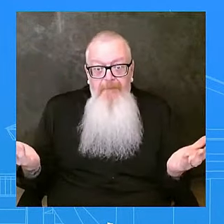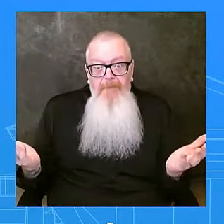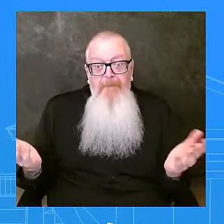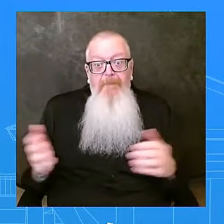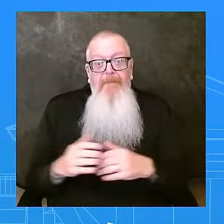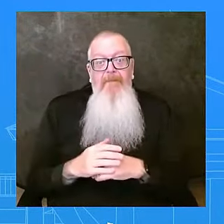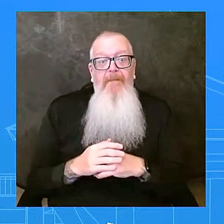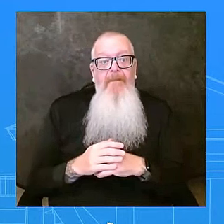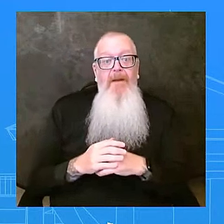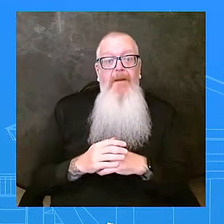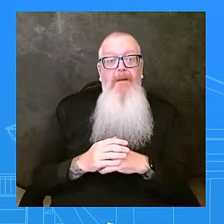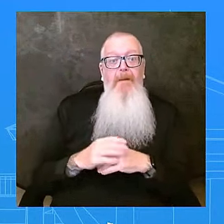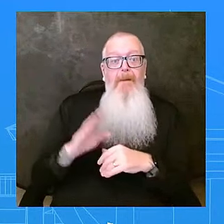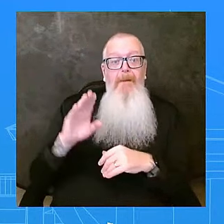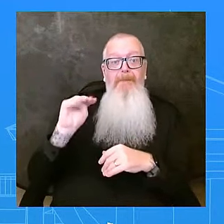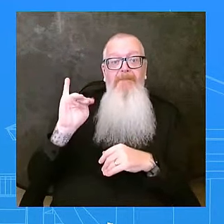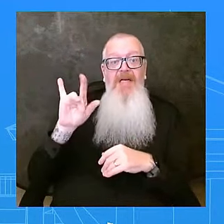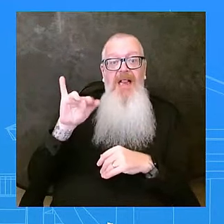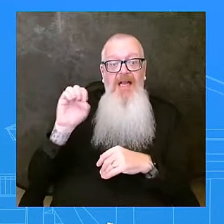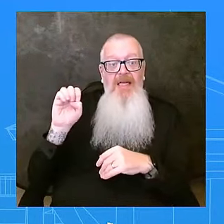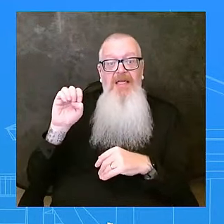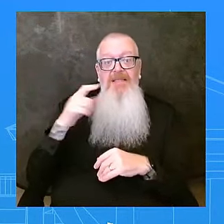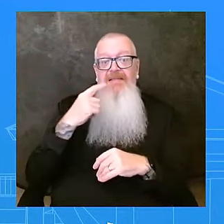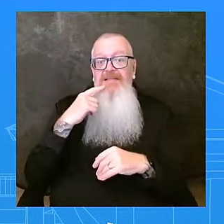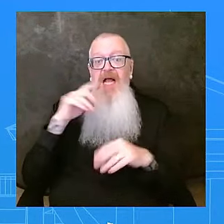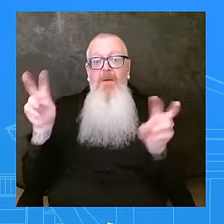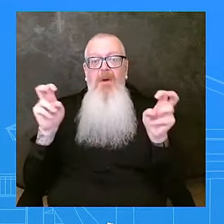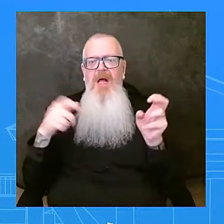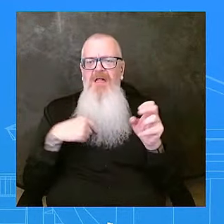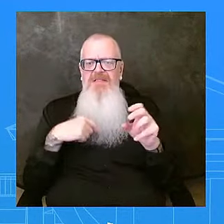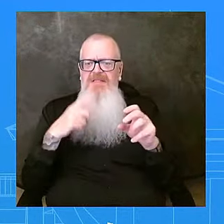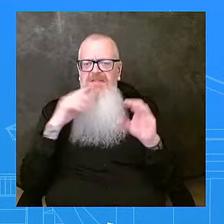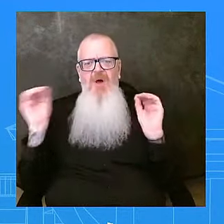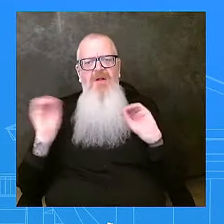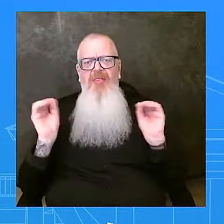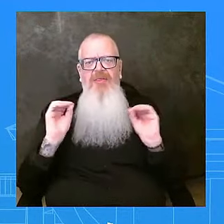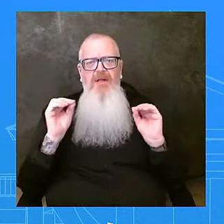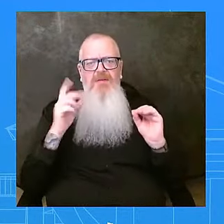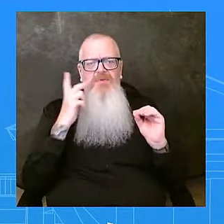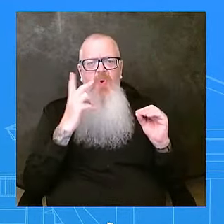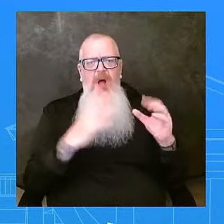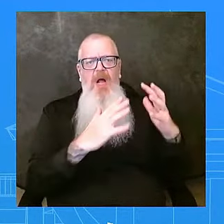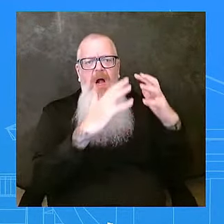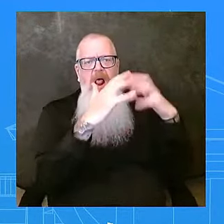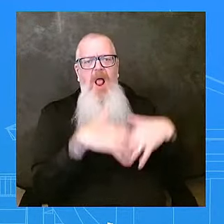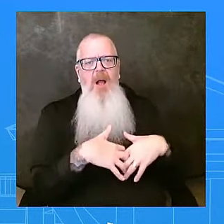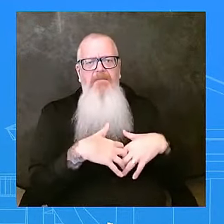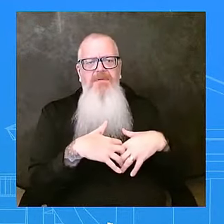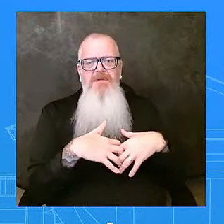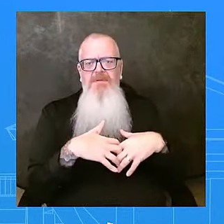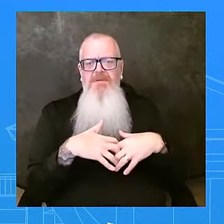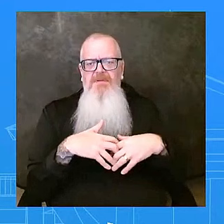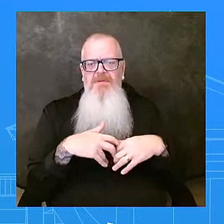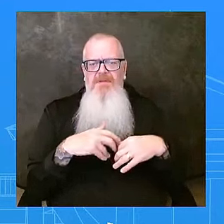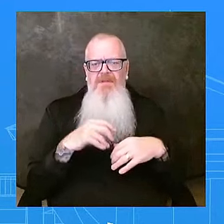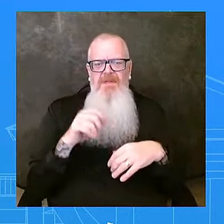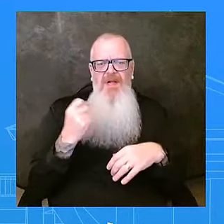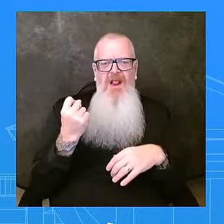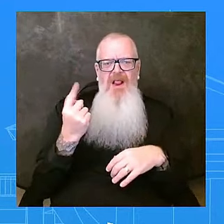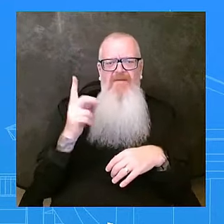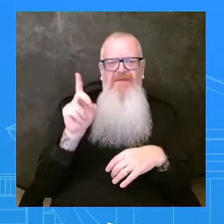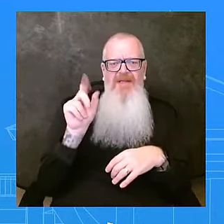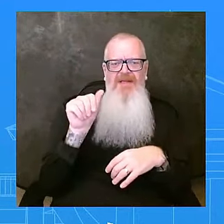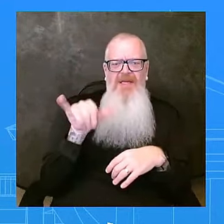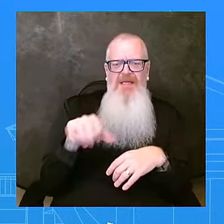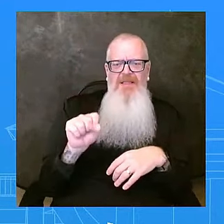quote, "Nothing that I saw indicated a collapse of this army and this government in 11 days," end quote.